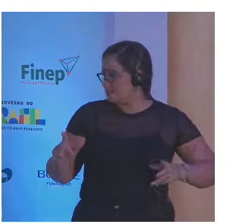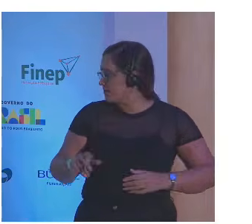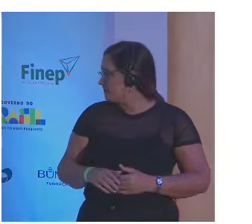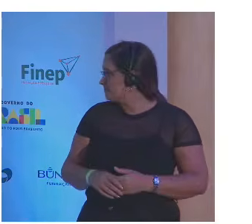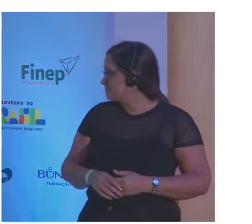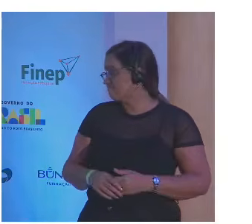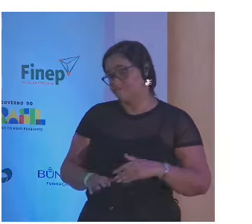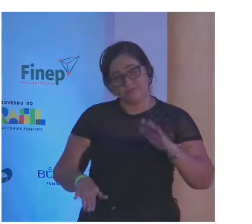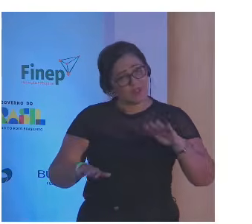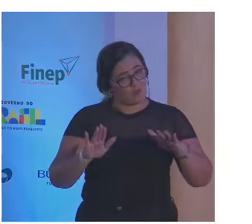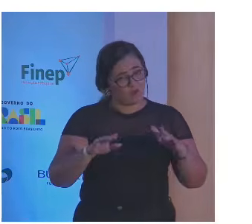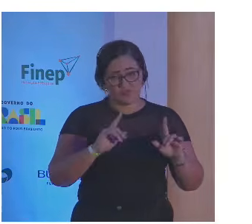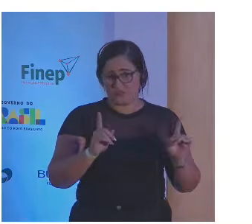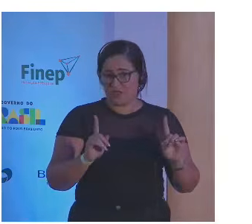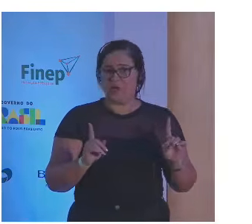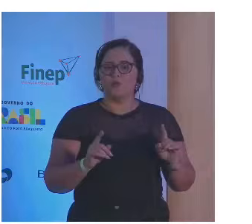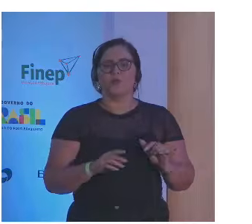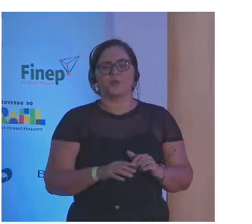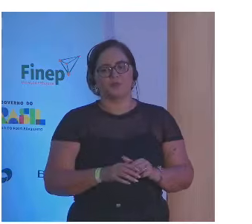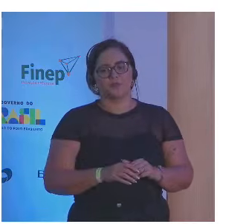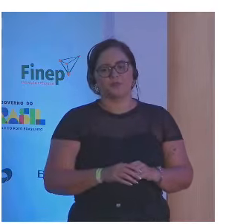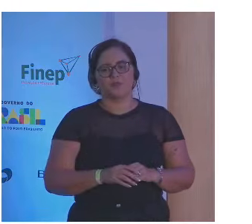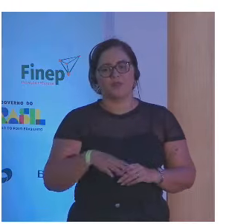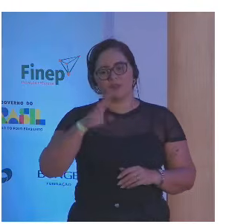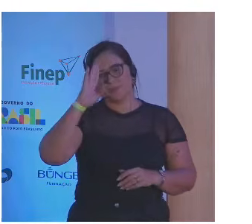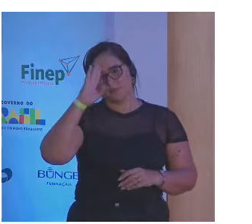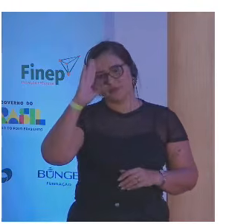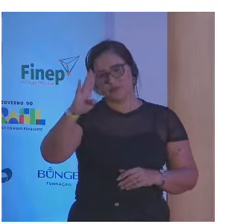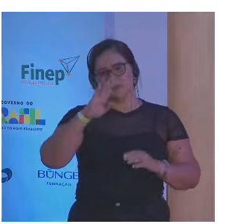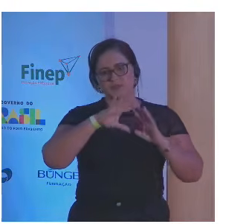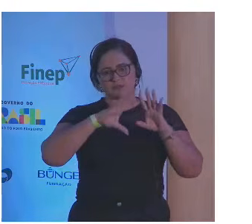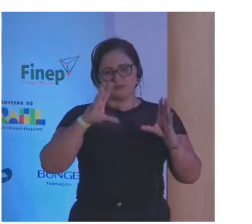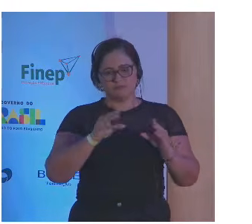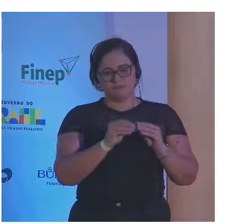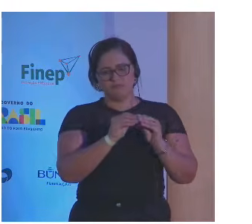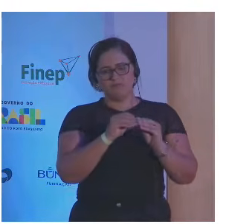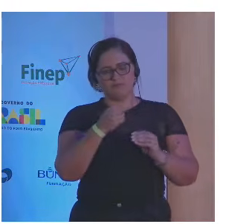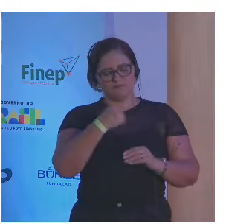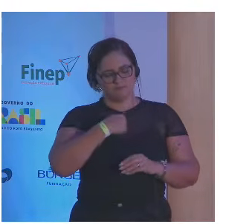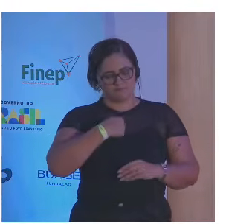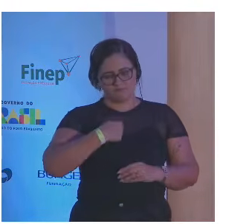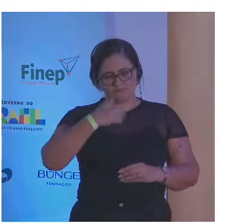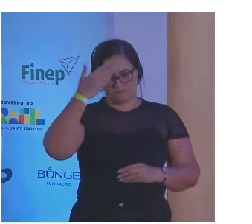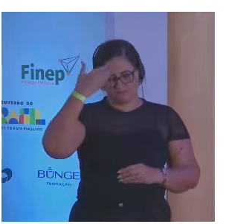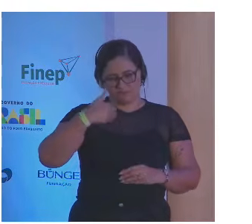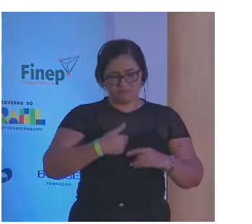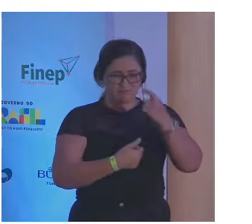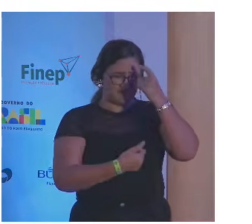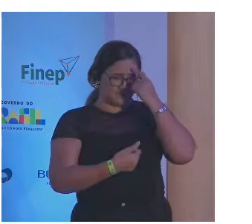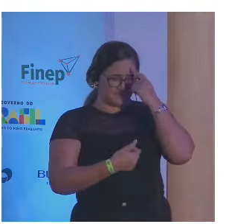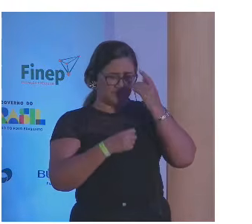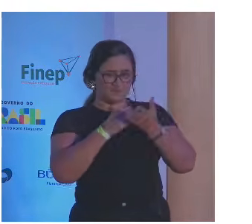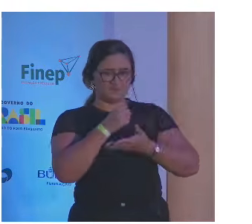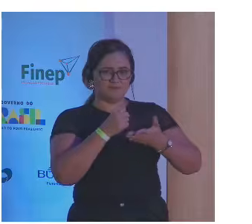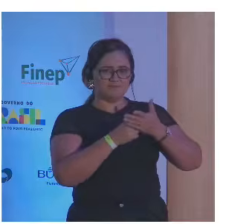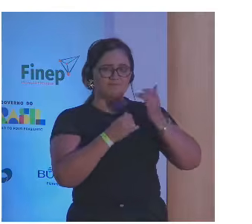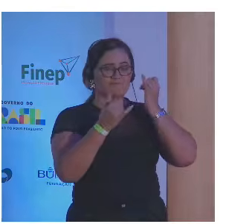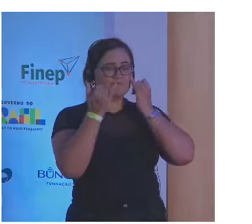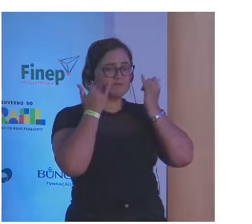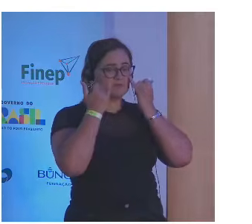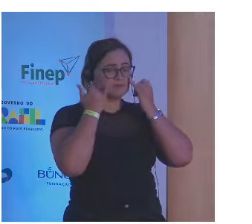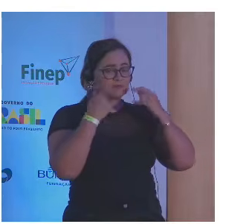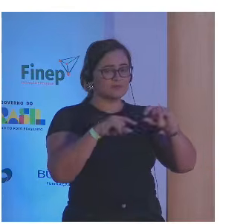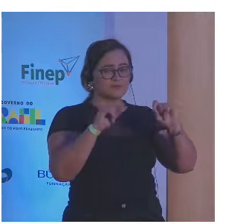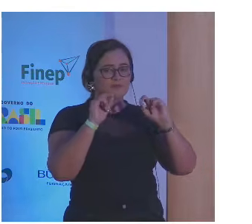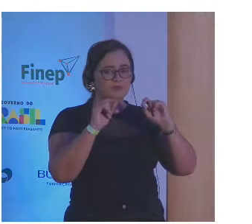Probably not. The key conclusions that I'm drawing based on the data is that, number